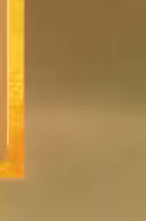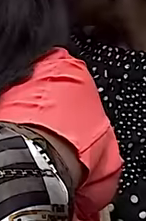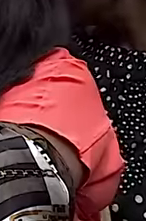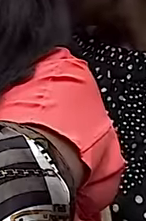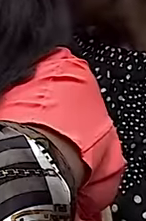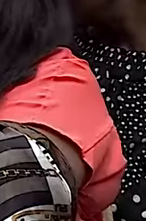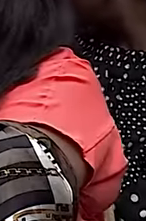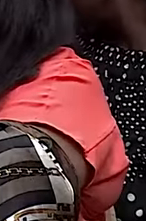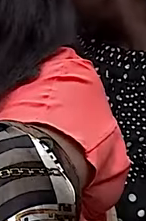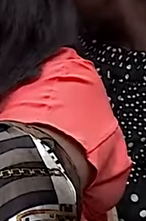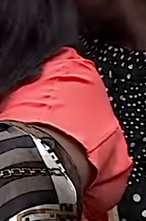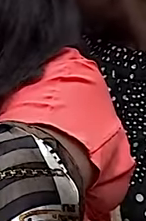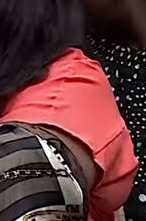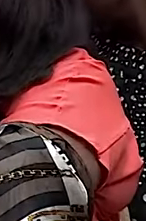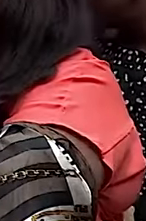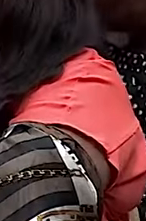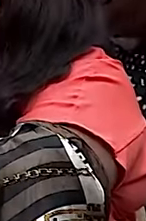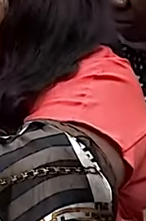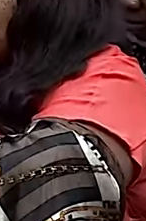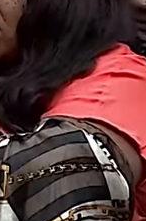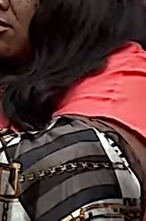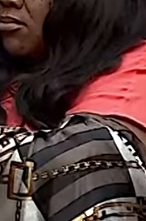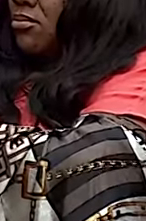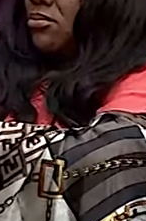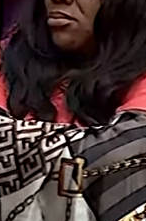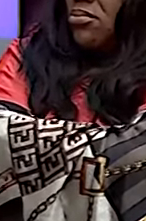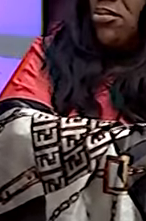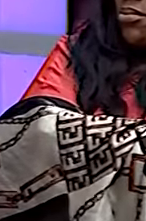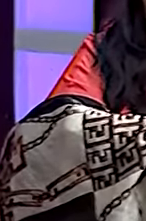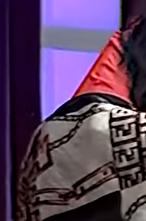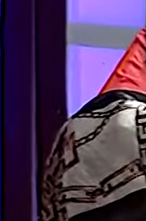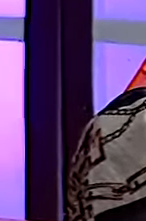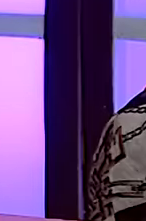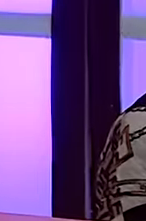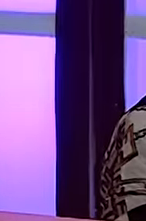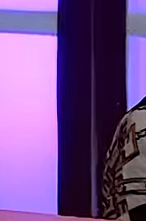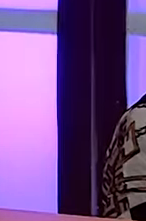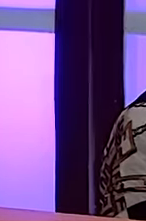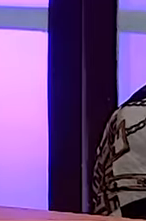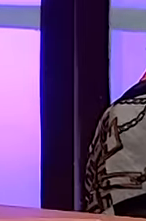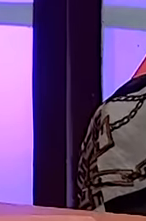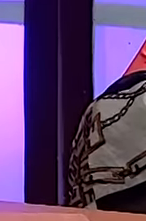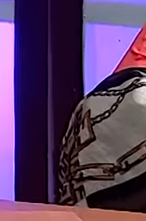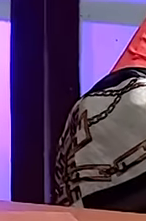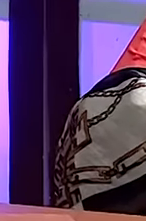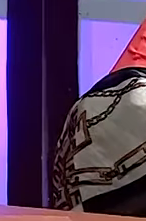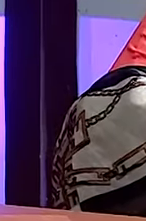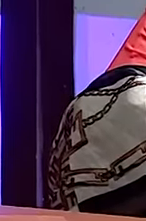plaintiff, Atewagboye Hannah, is asking the court to compel her baby daddy to start taking responsibility for their love